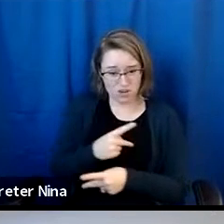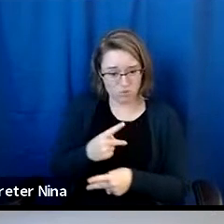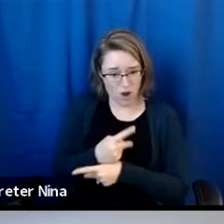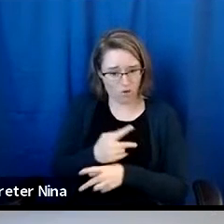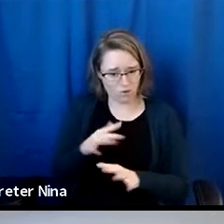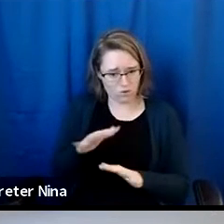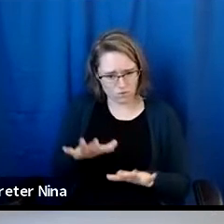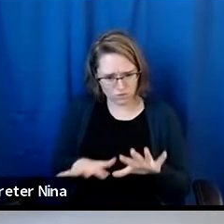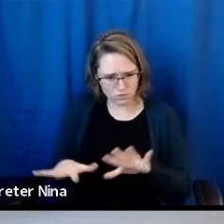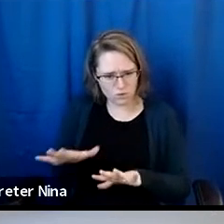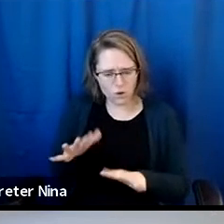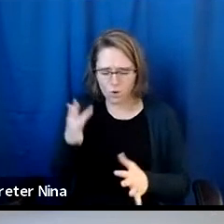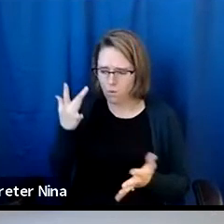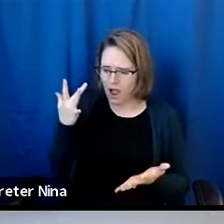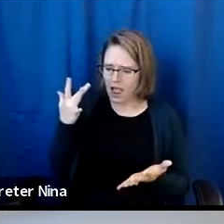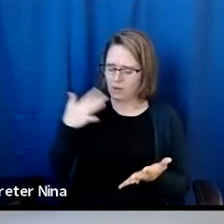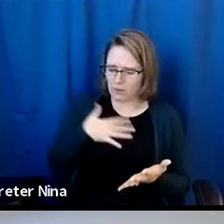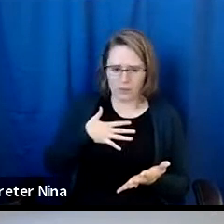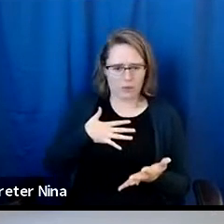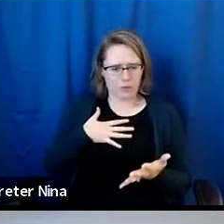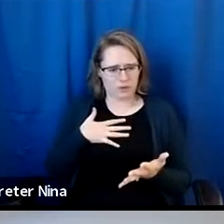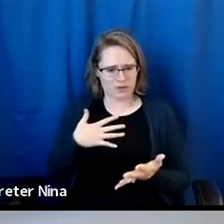like,